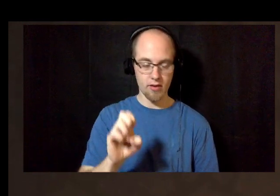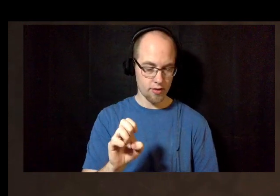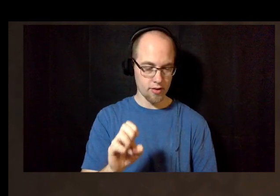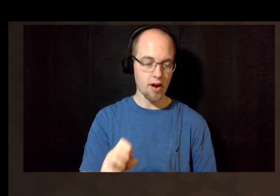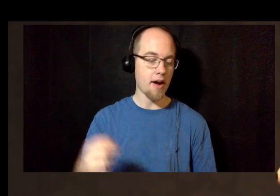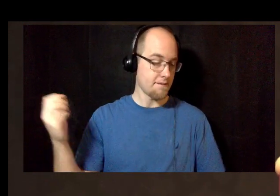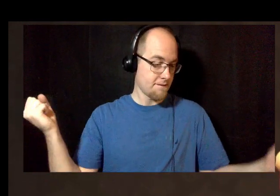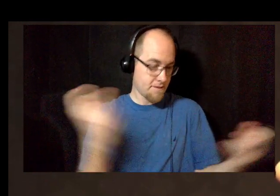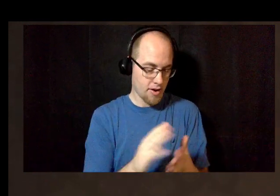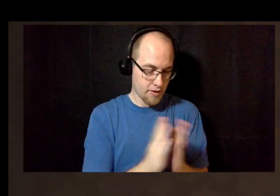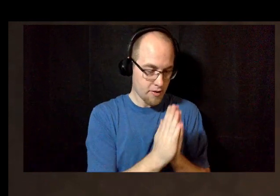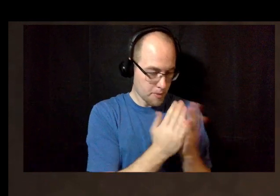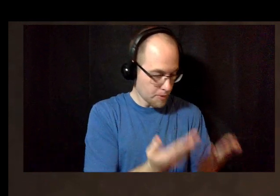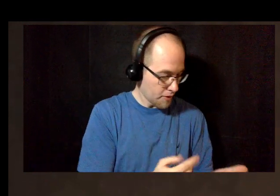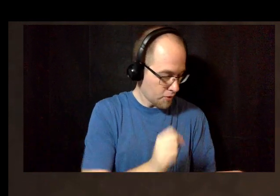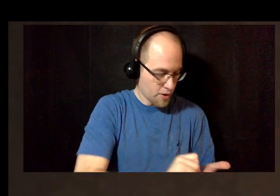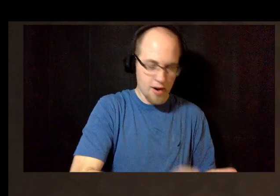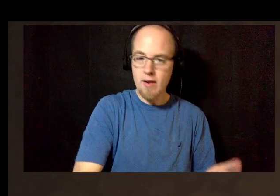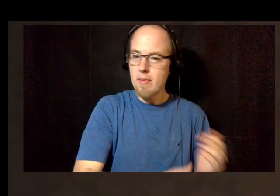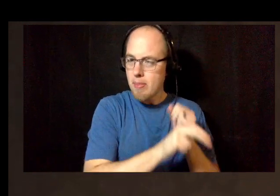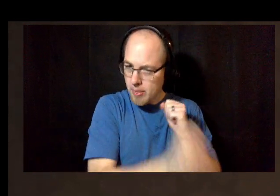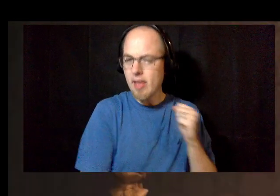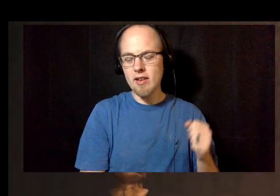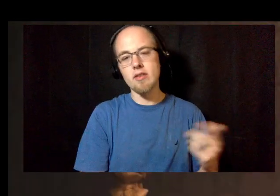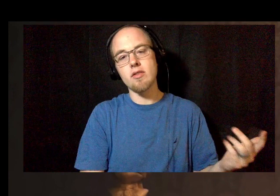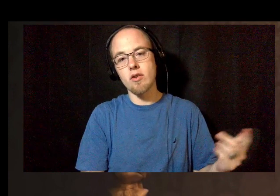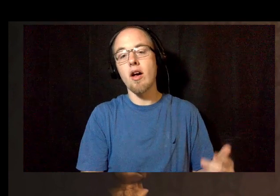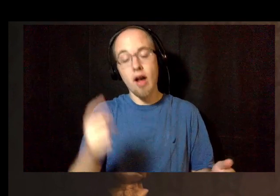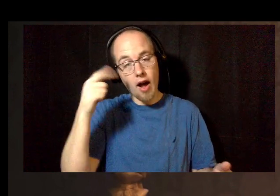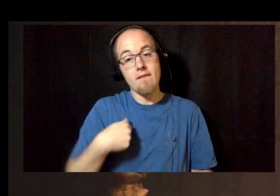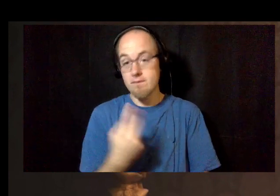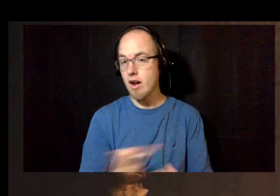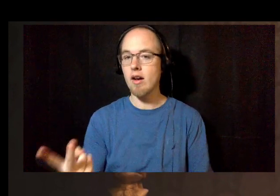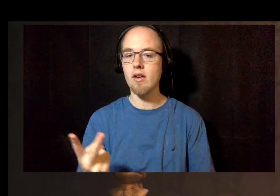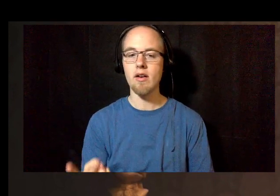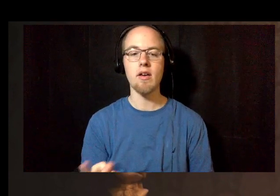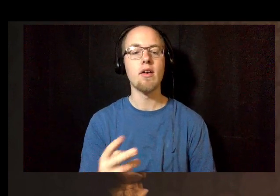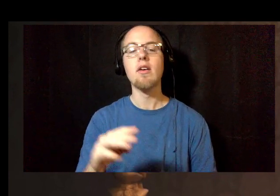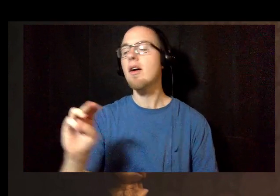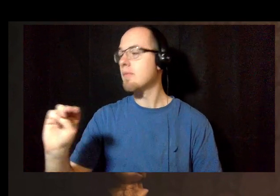result I'll fail, you know. But I believe, mattress, I